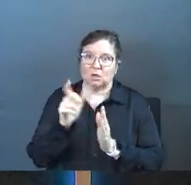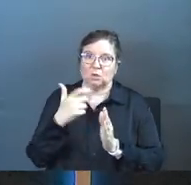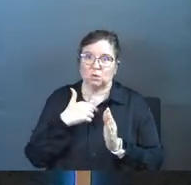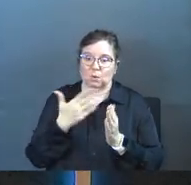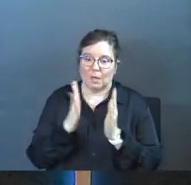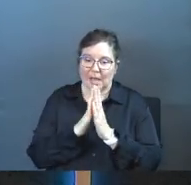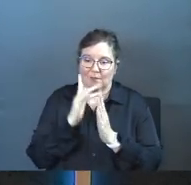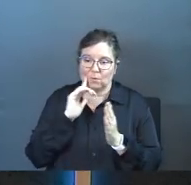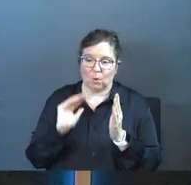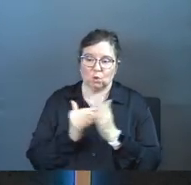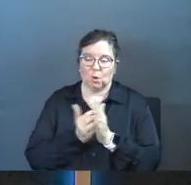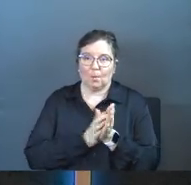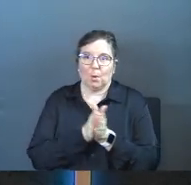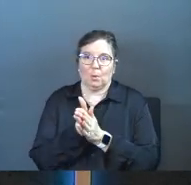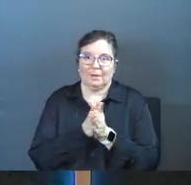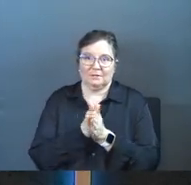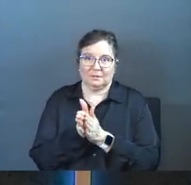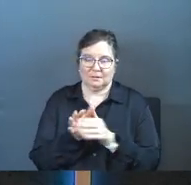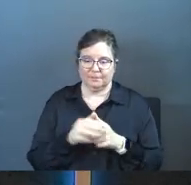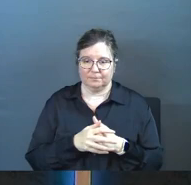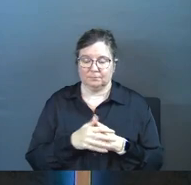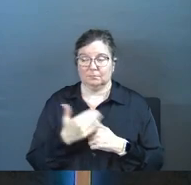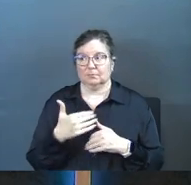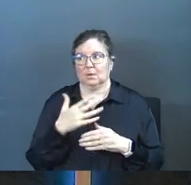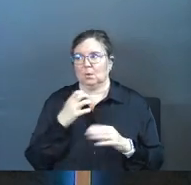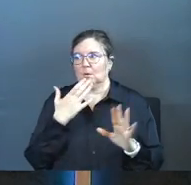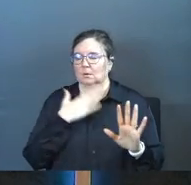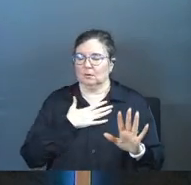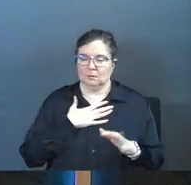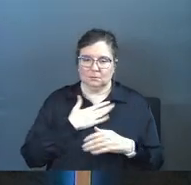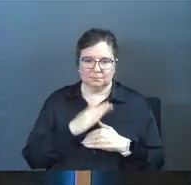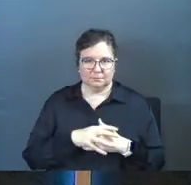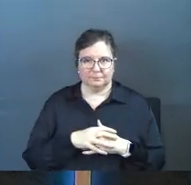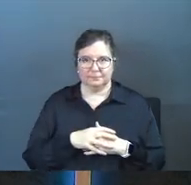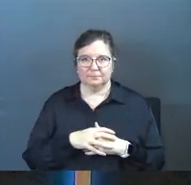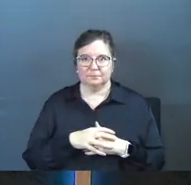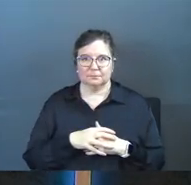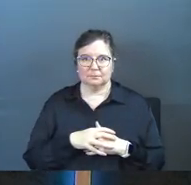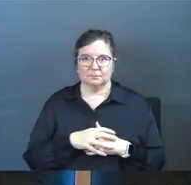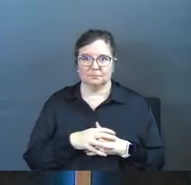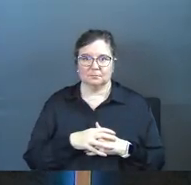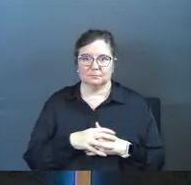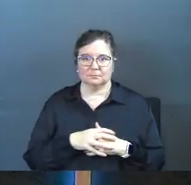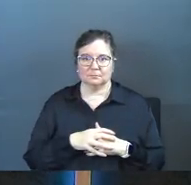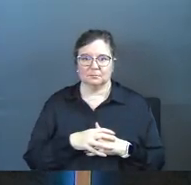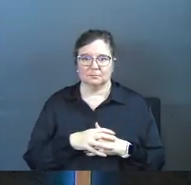need to ask for new motives. Oh, gosh.